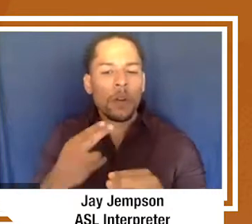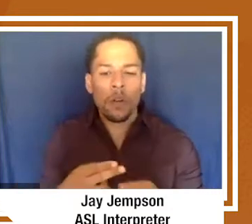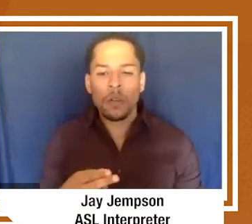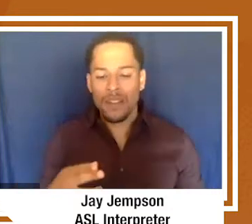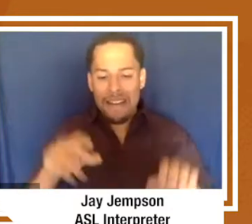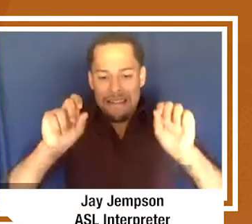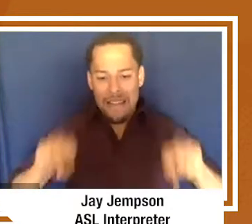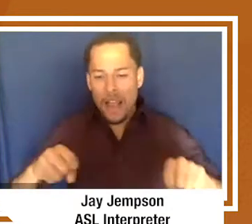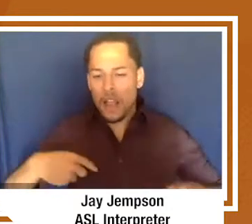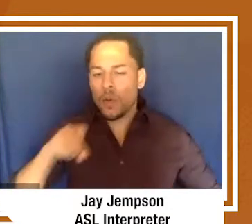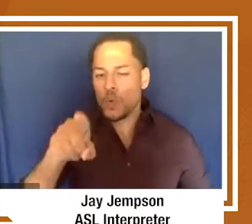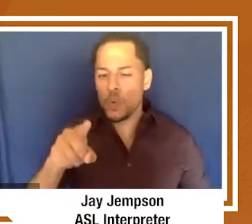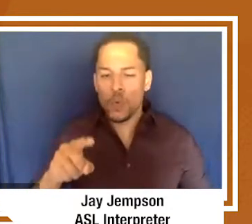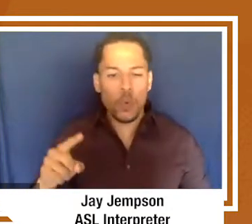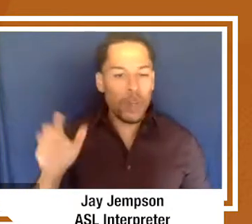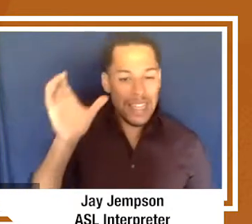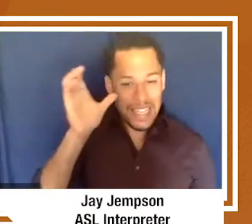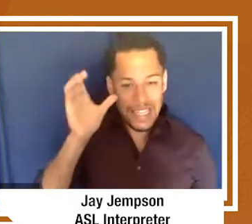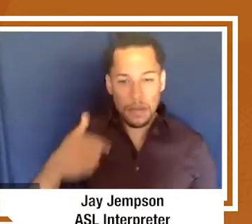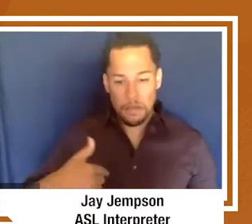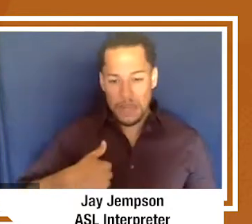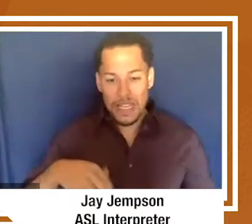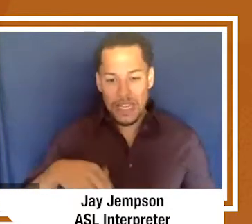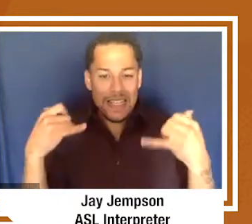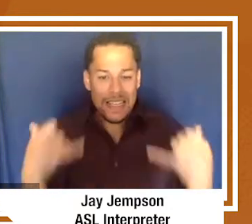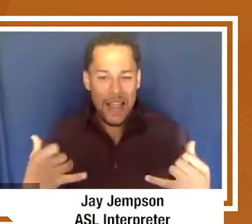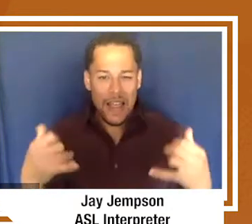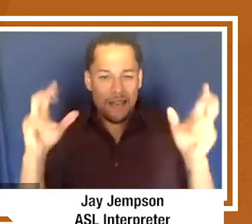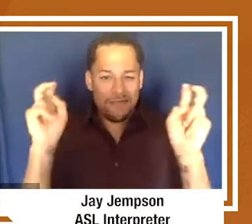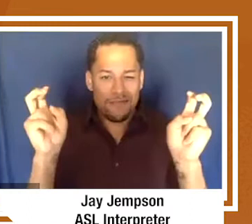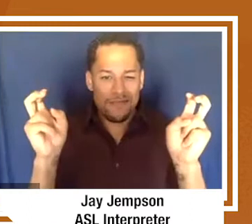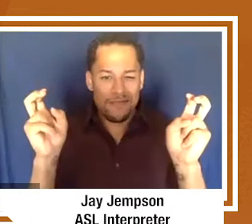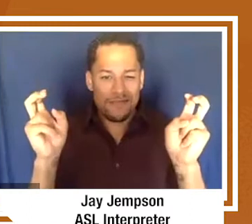a lot of professionals to task with that. Can you talk to us about that?